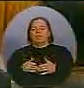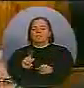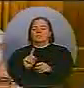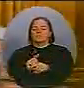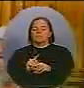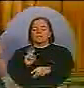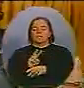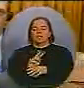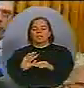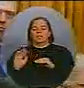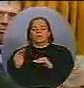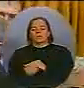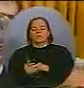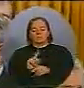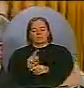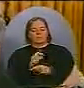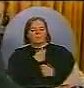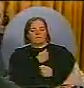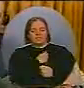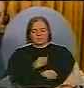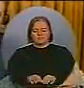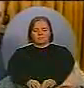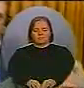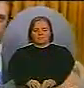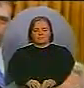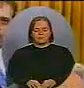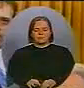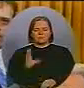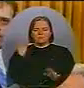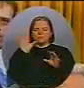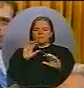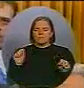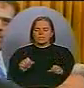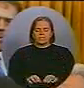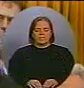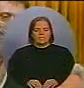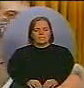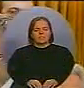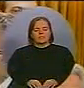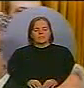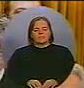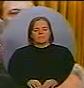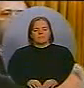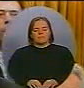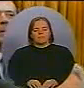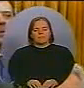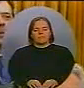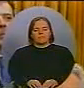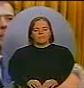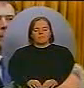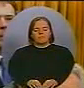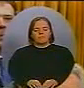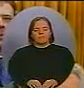Speaker, the Prime Minister has assured Canadians that he can personally vouch for the resident requirements of all senators under investigation, just like